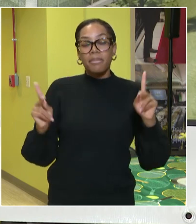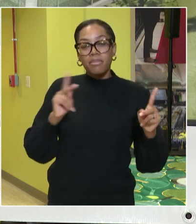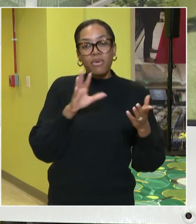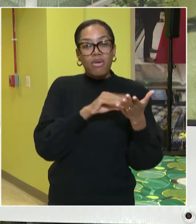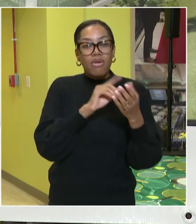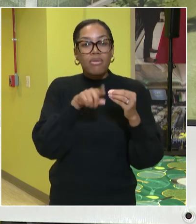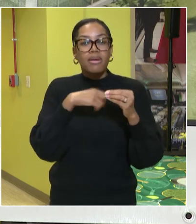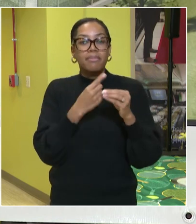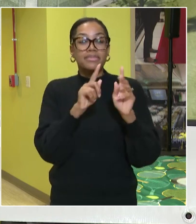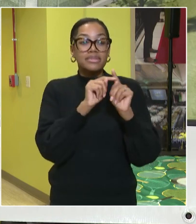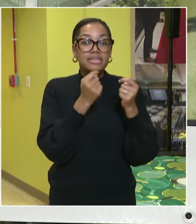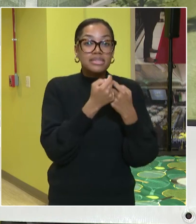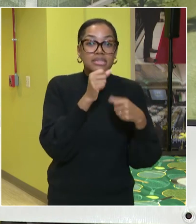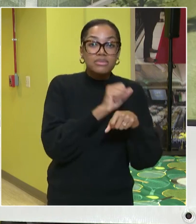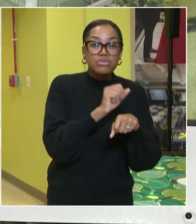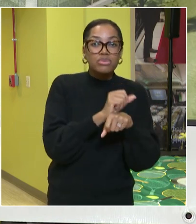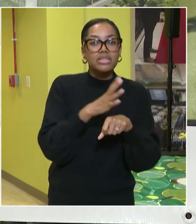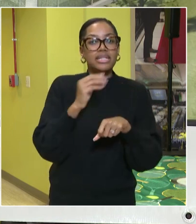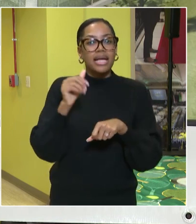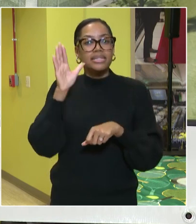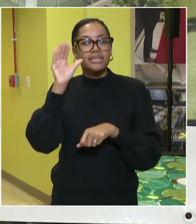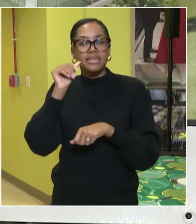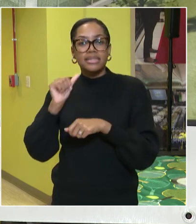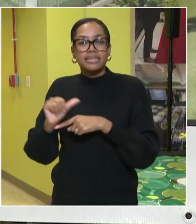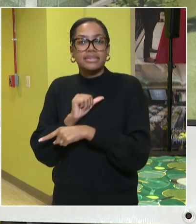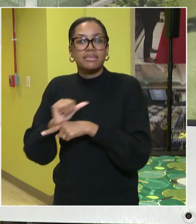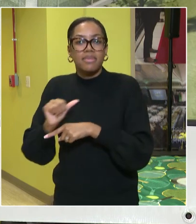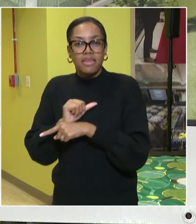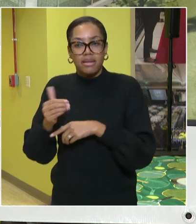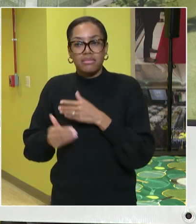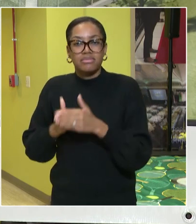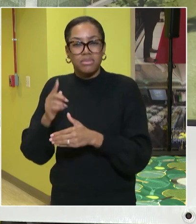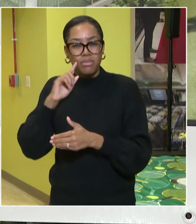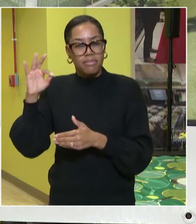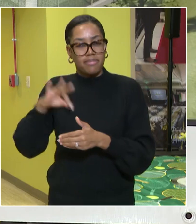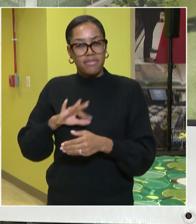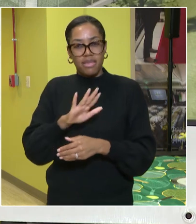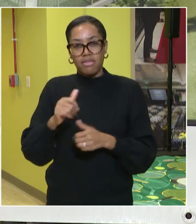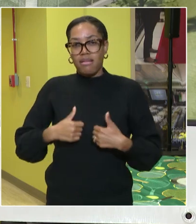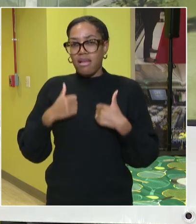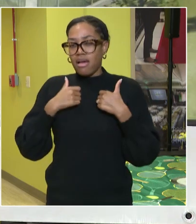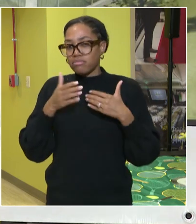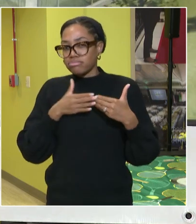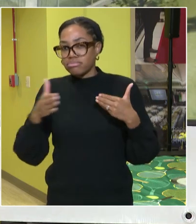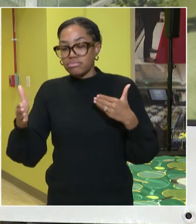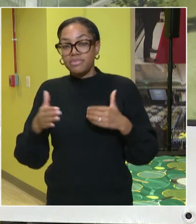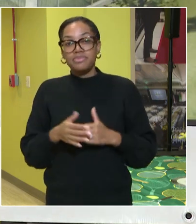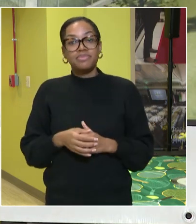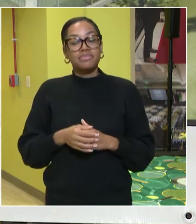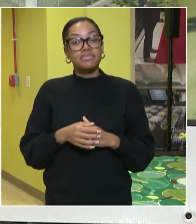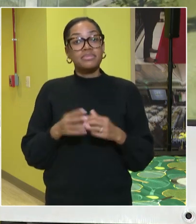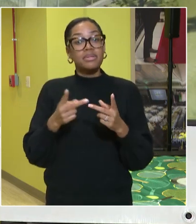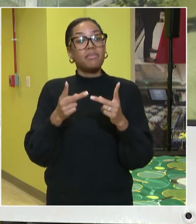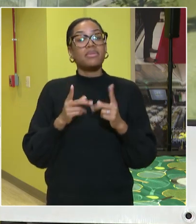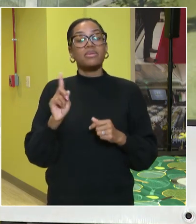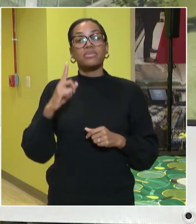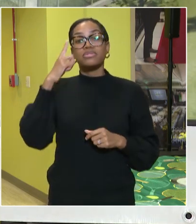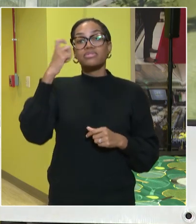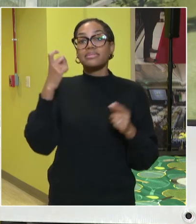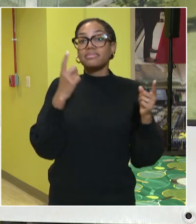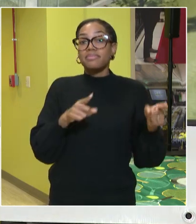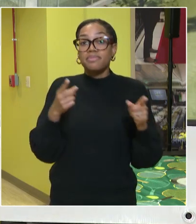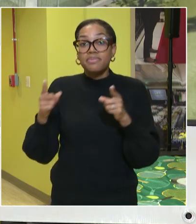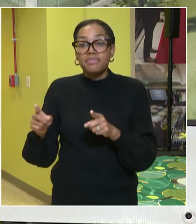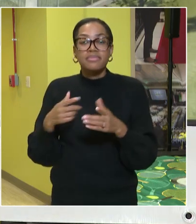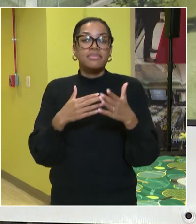serve them throughout their lives. It has been a place where dreams take shape, whether in athletic achievement, academic success,